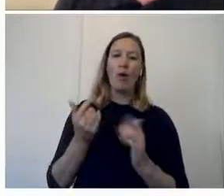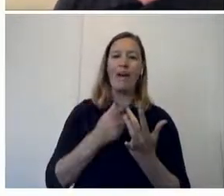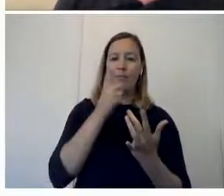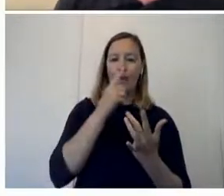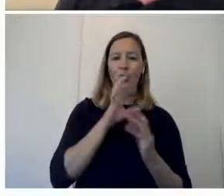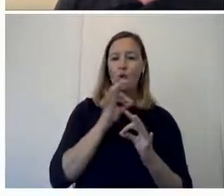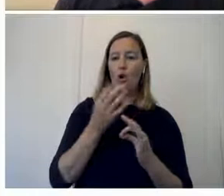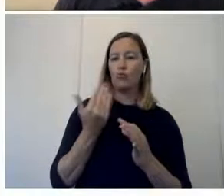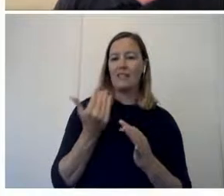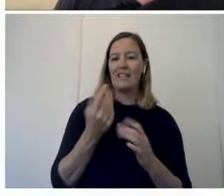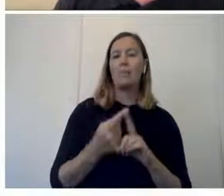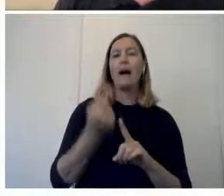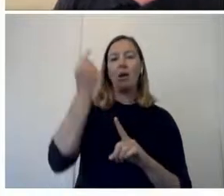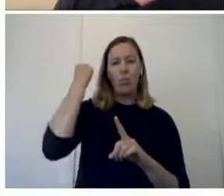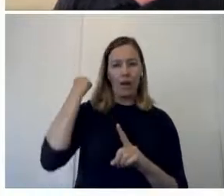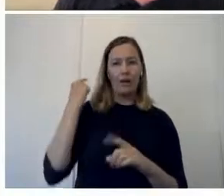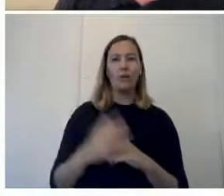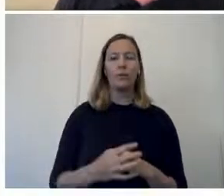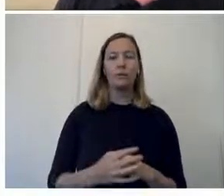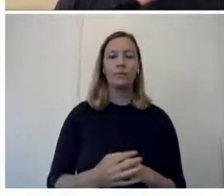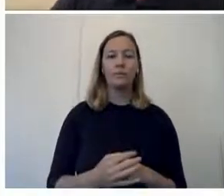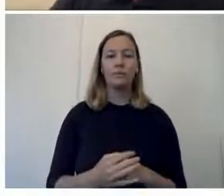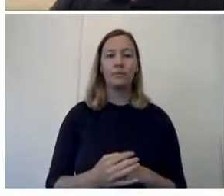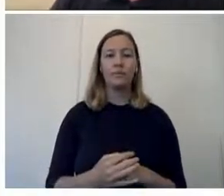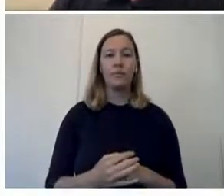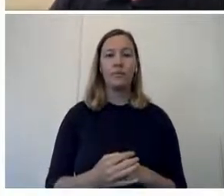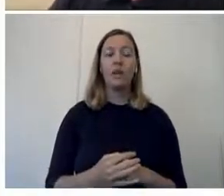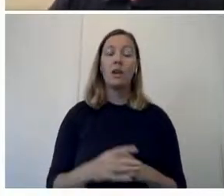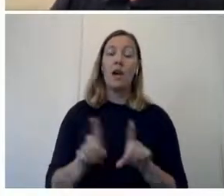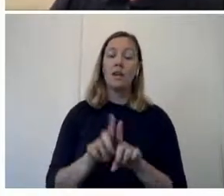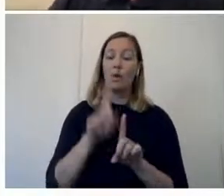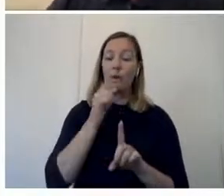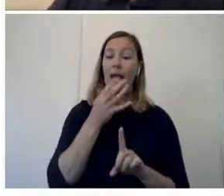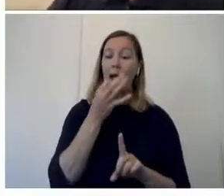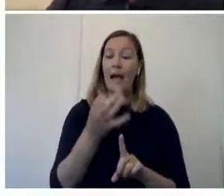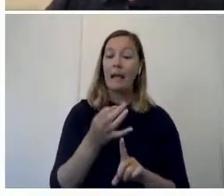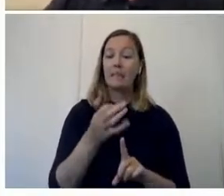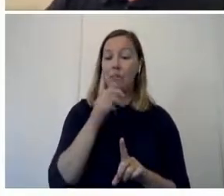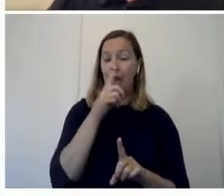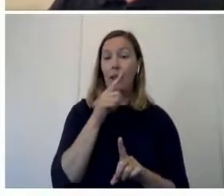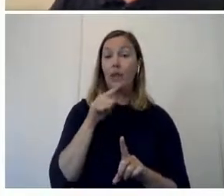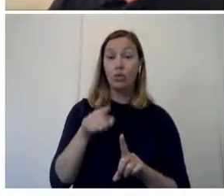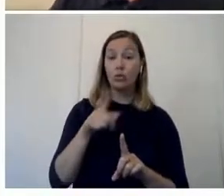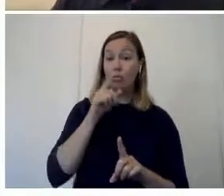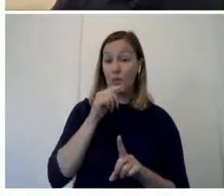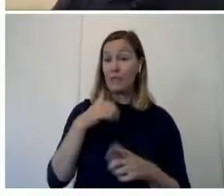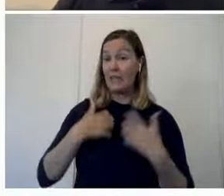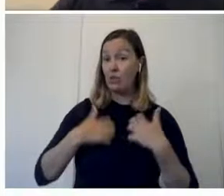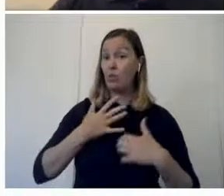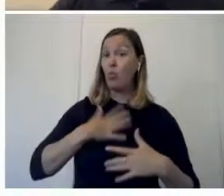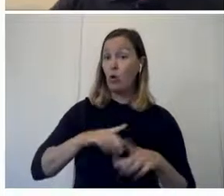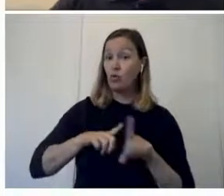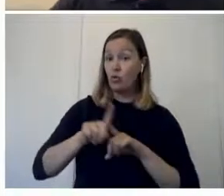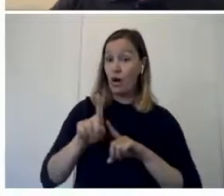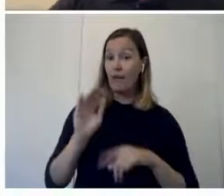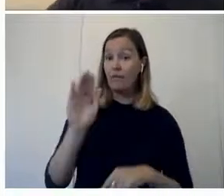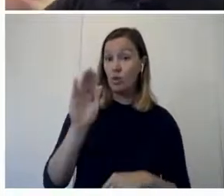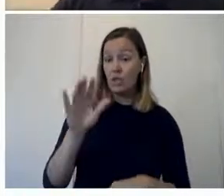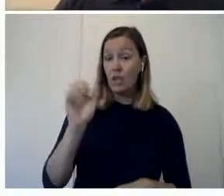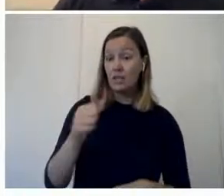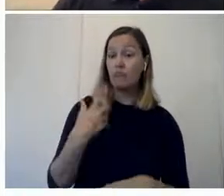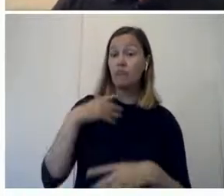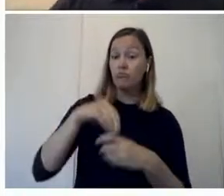is, would you be interested in potentially trying this cultural activity or art form in the future? So we also know about